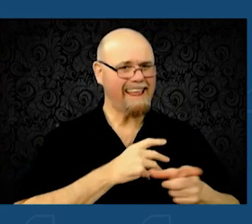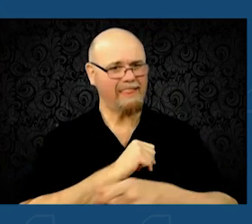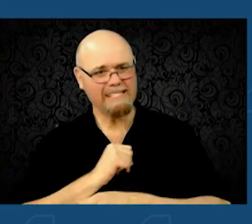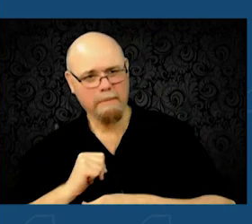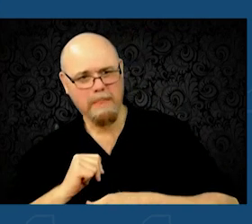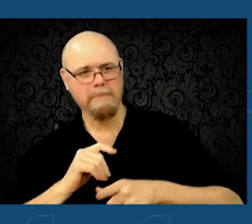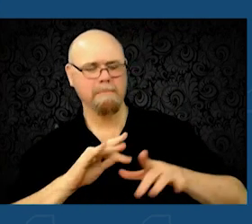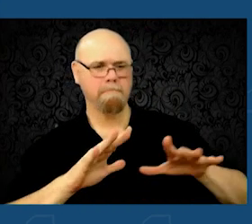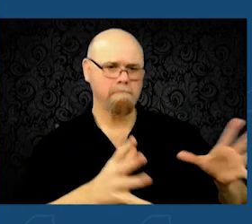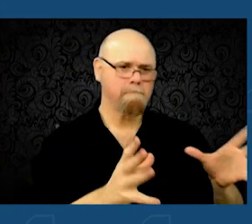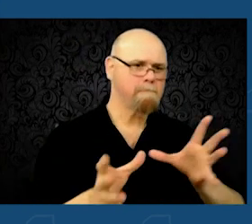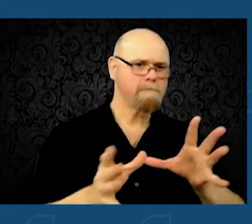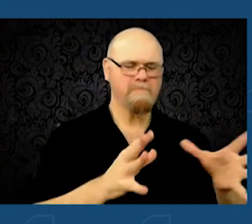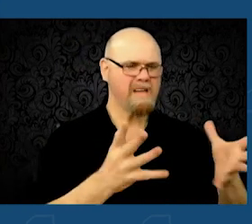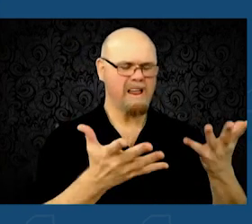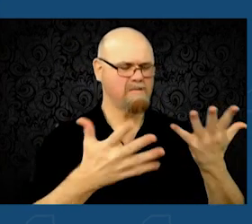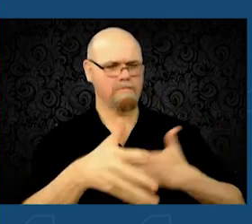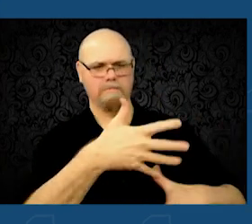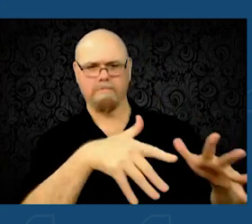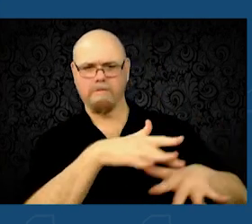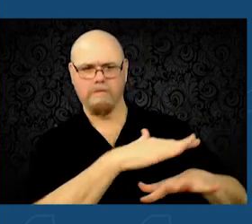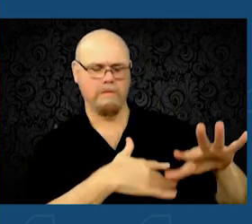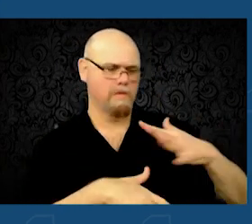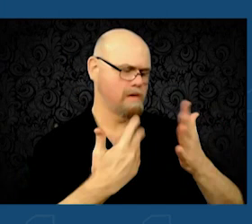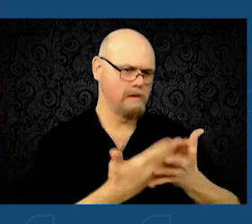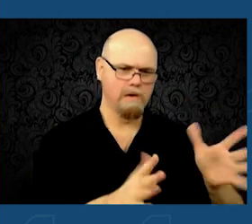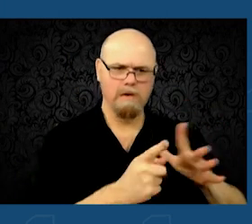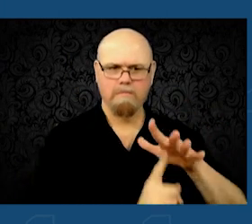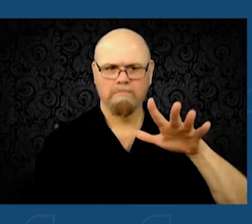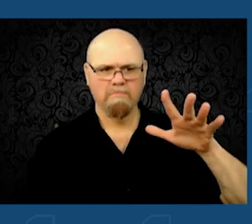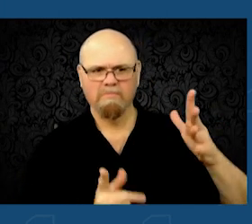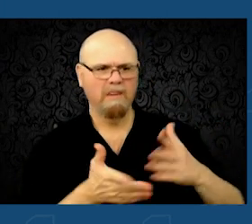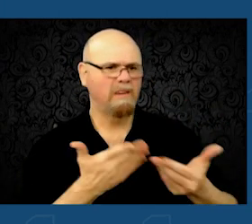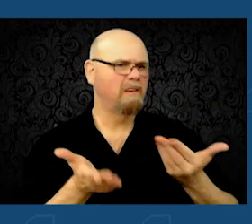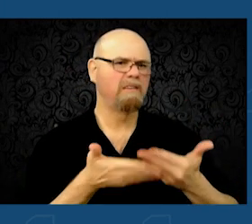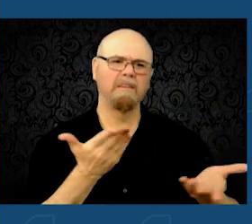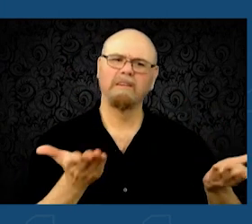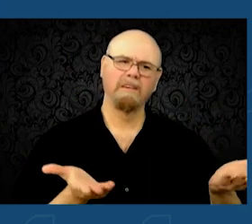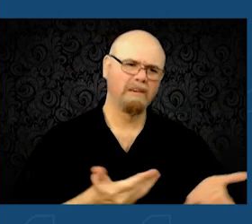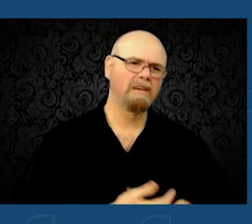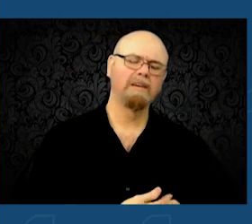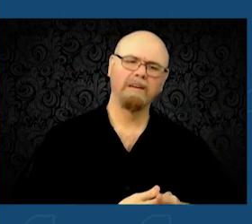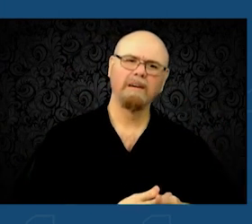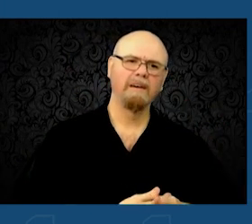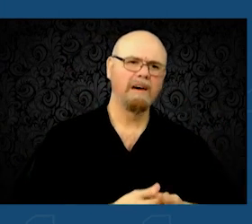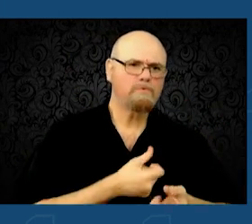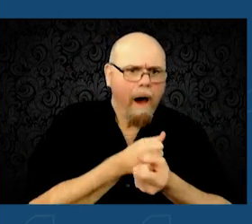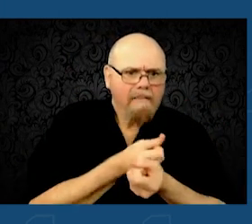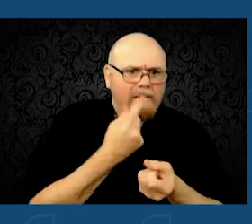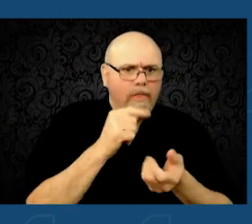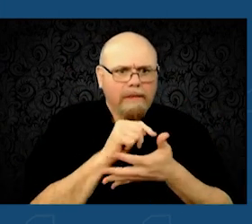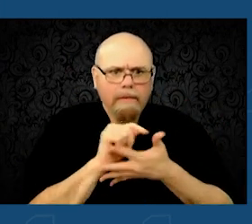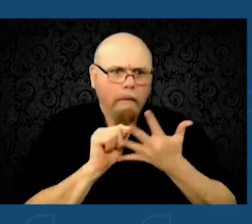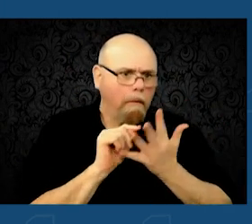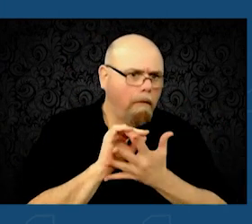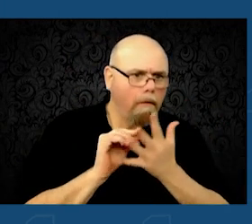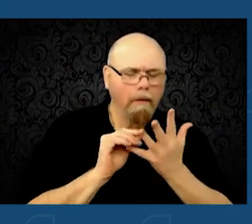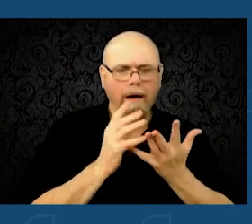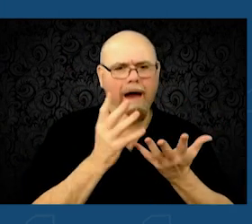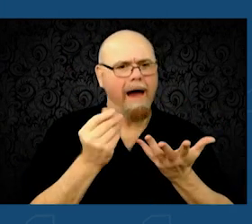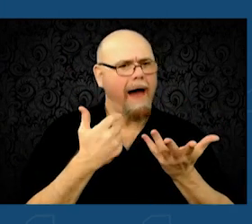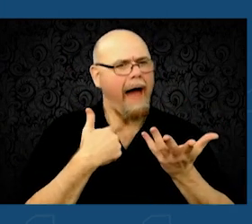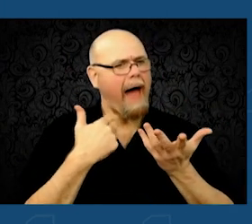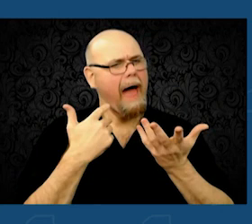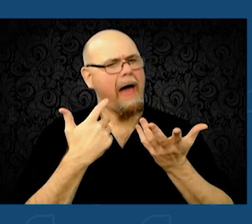of, trying to get bills passed and trying to get this done and advocating for this in the budget. And rarely do members that have